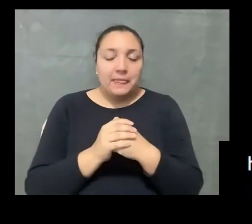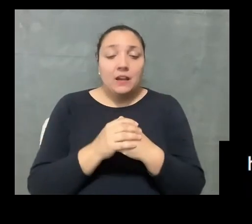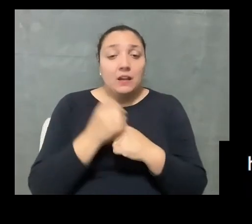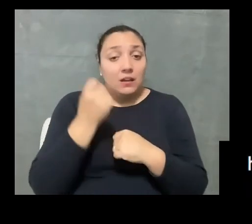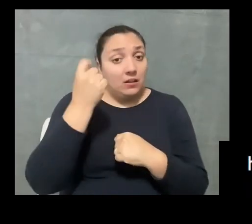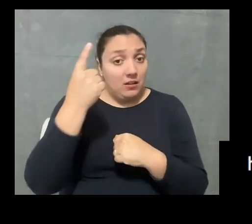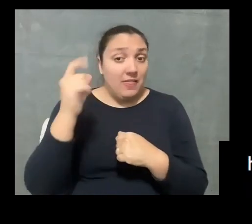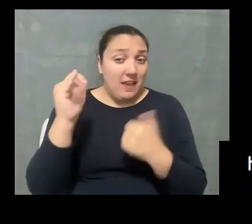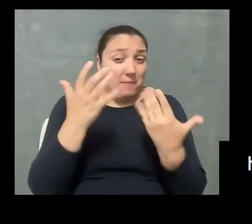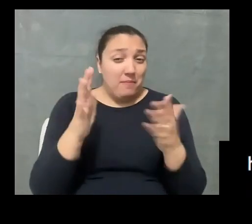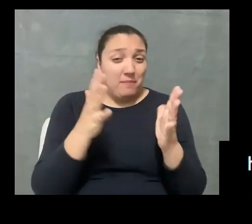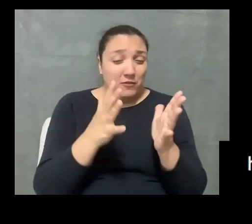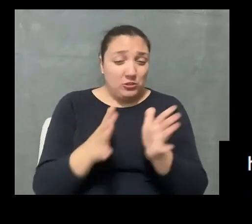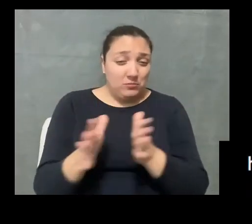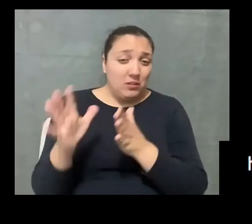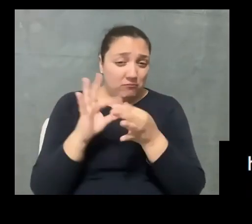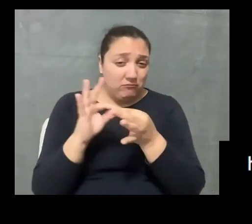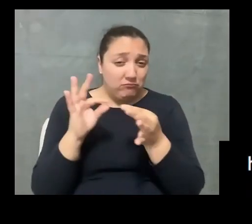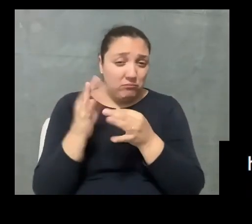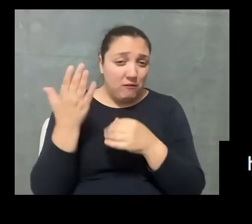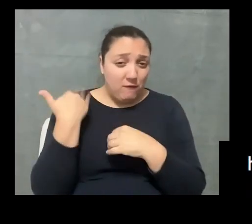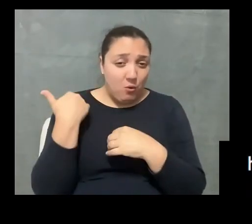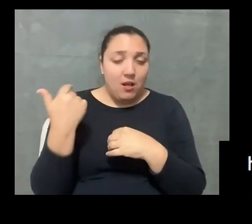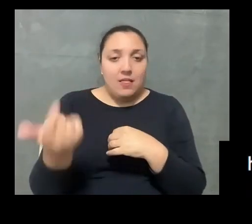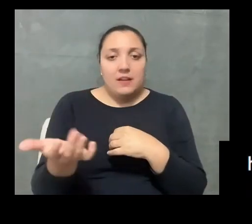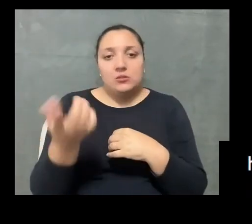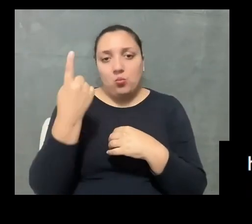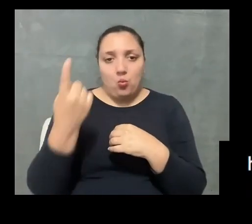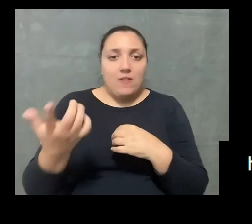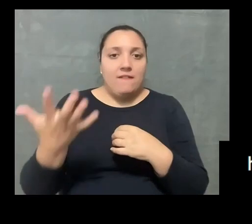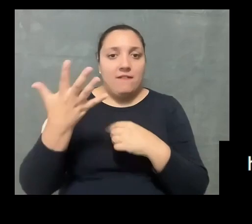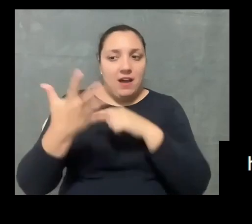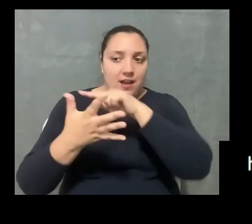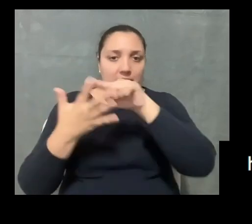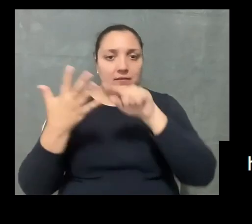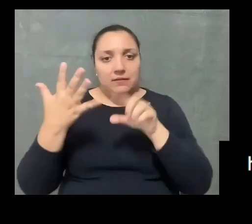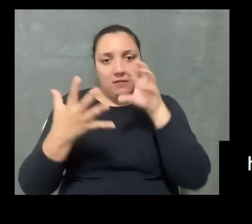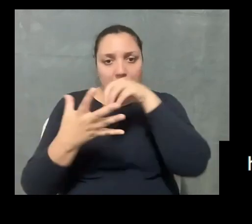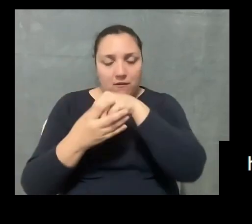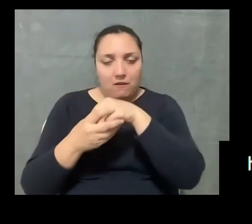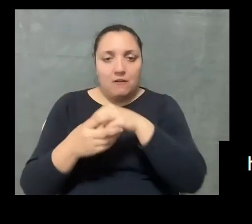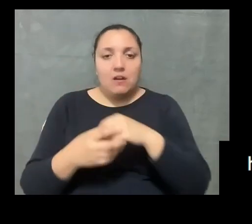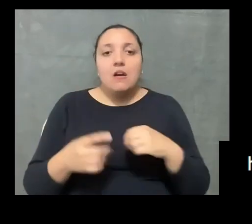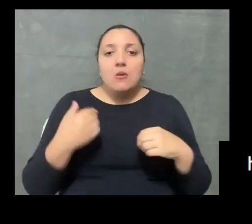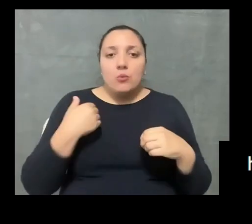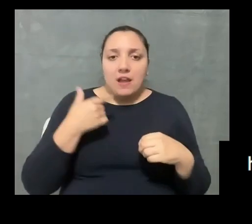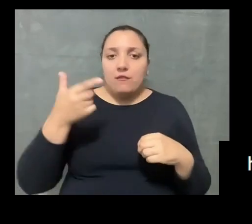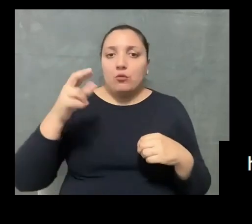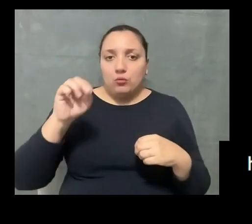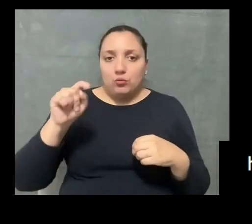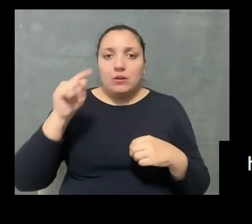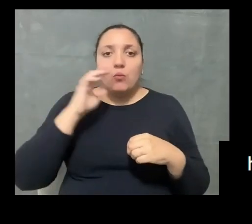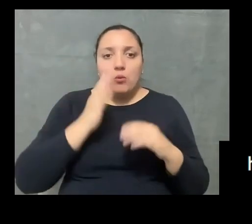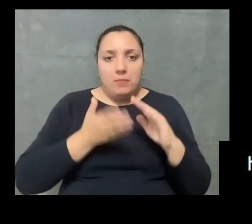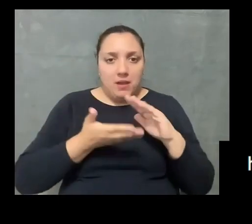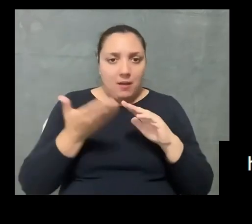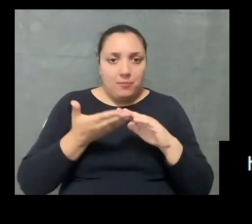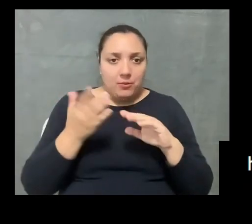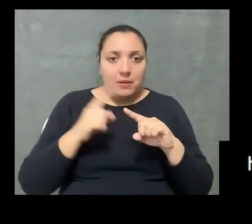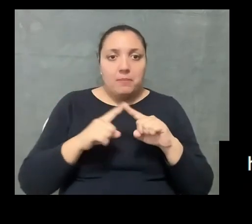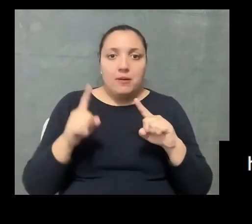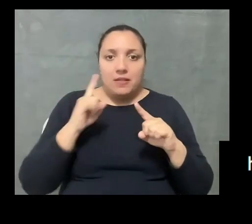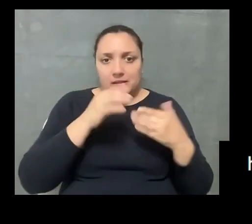mentioned before, while it is one of our five signature programs, we have a grant program that we'll be operating It also is the guiding document for all